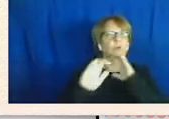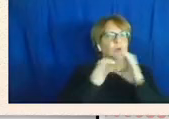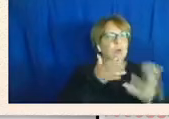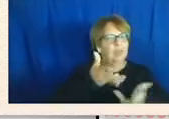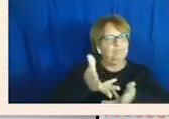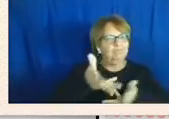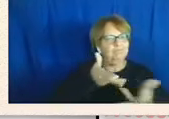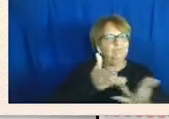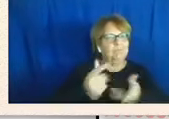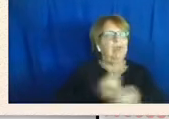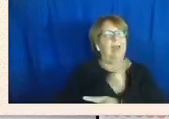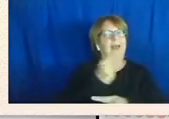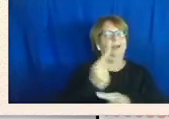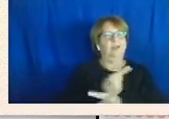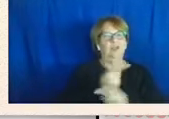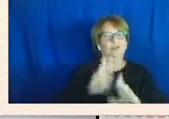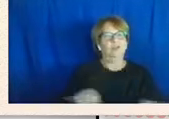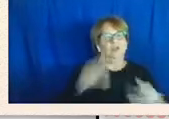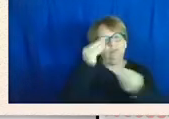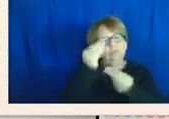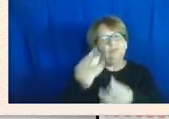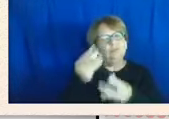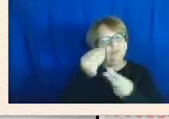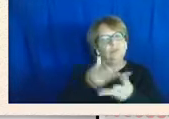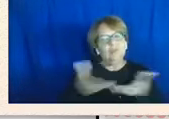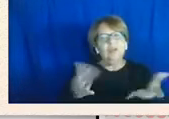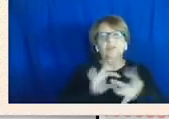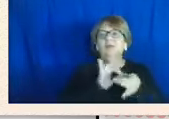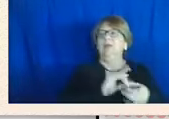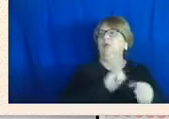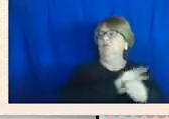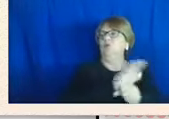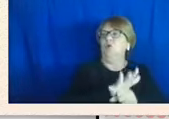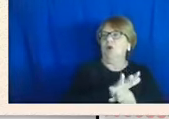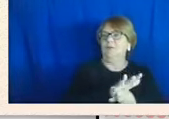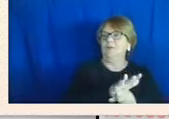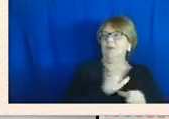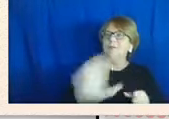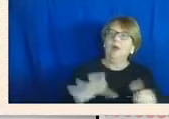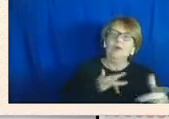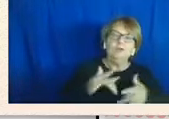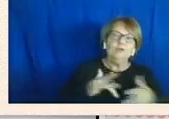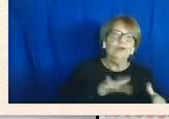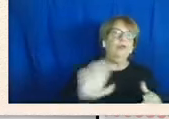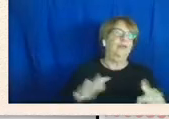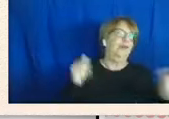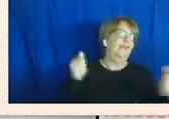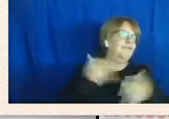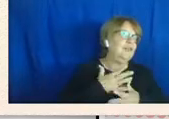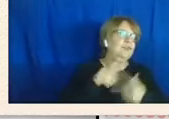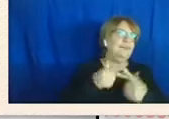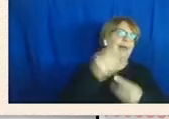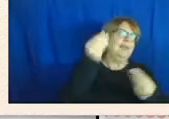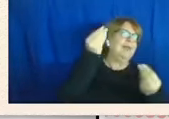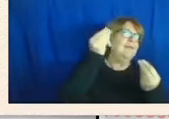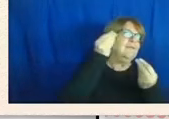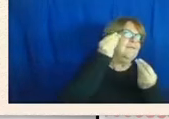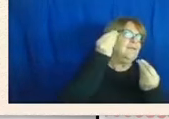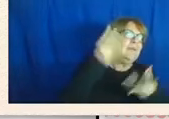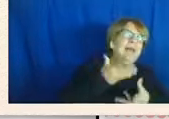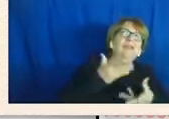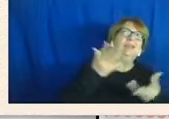children about COVID-related concerns that they might be having, or fears about information that they're receiving. I